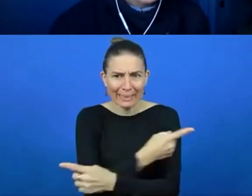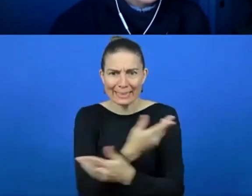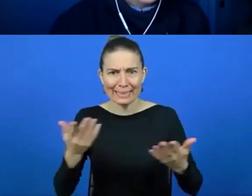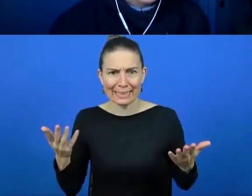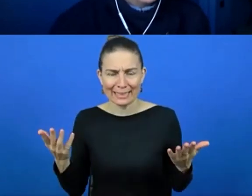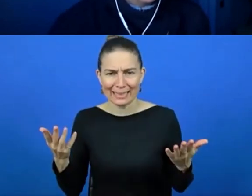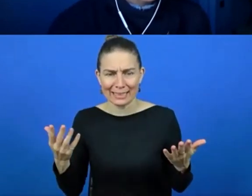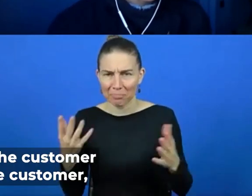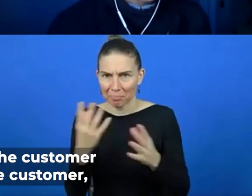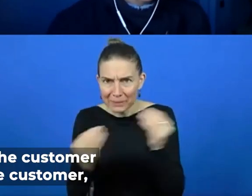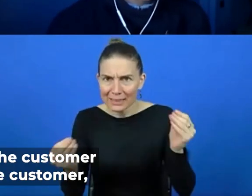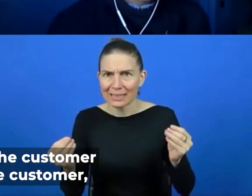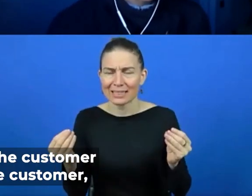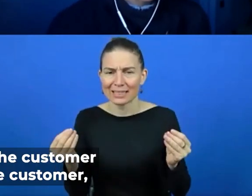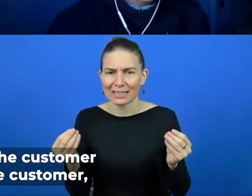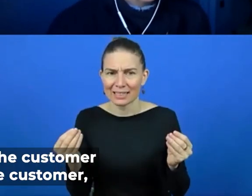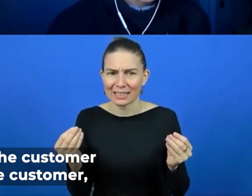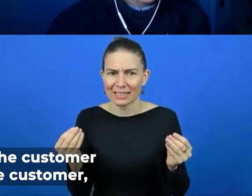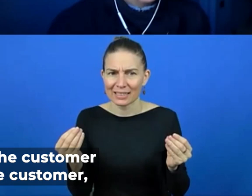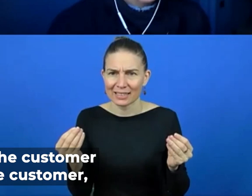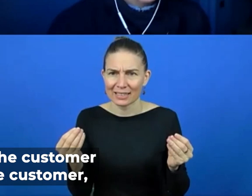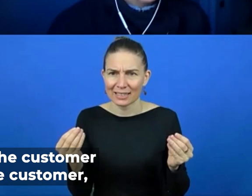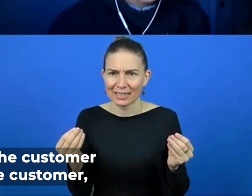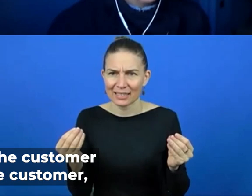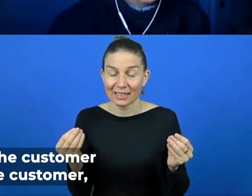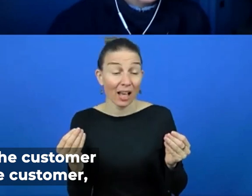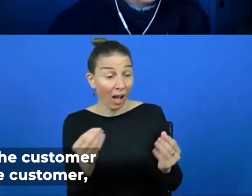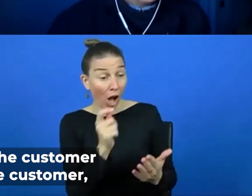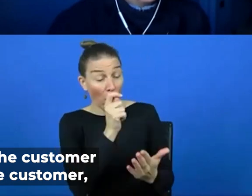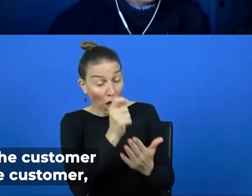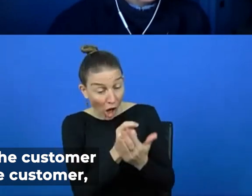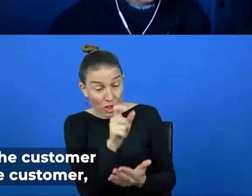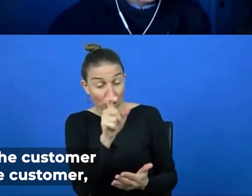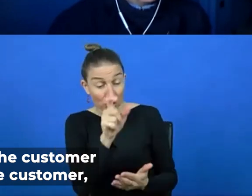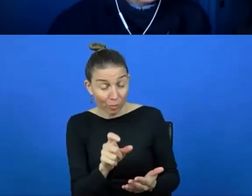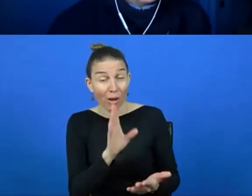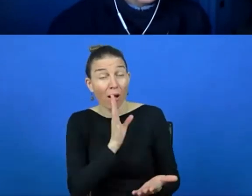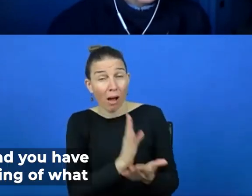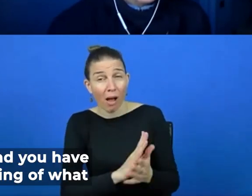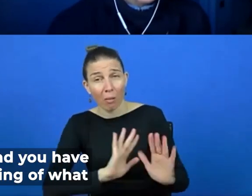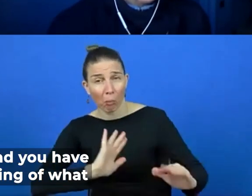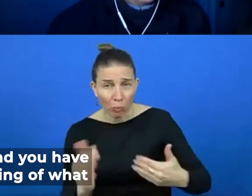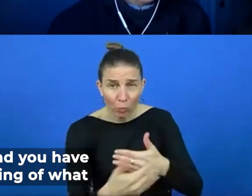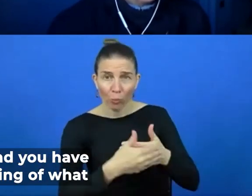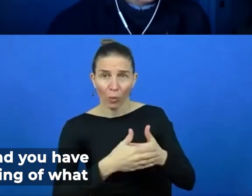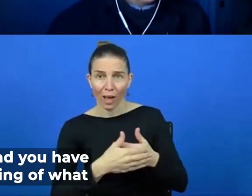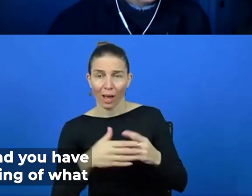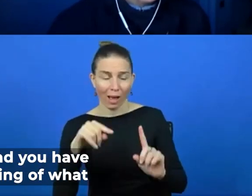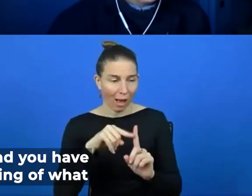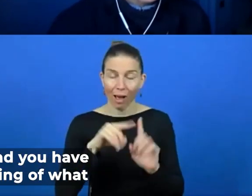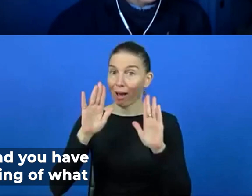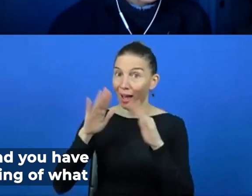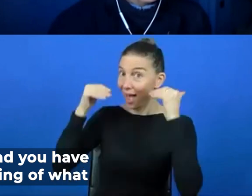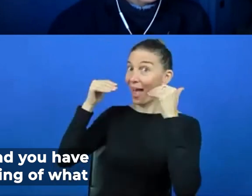you know, if we embrace the customer and delight the customer, then